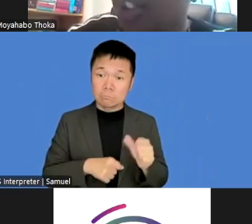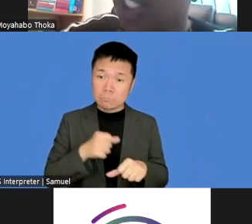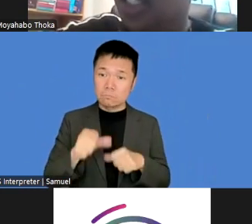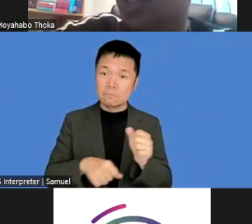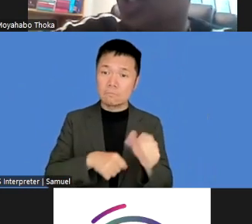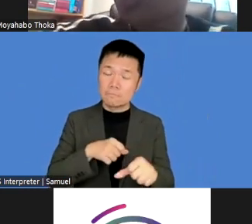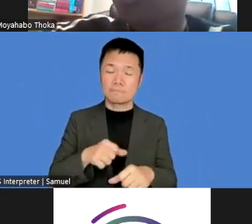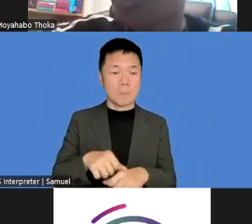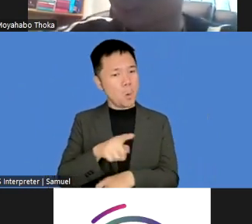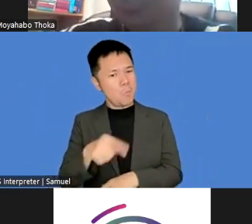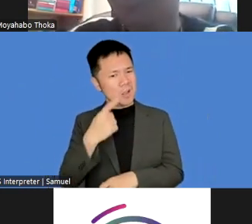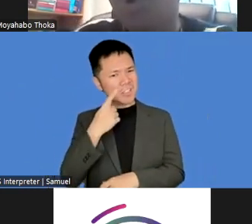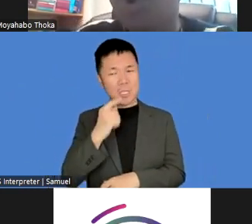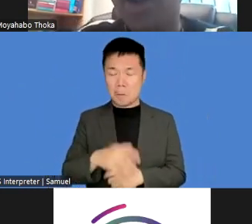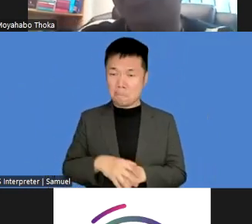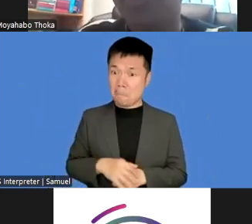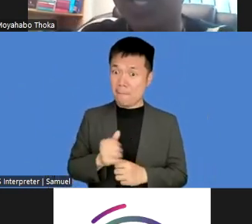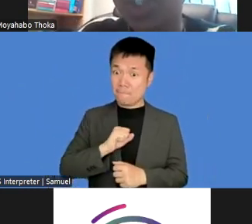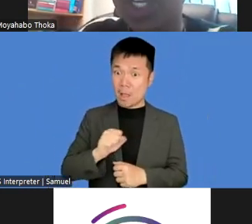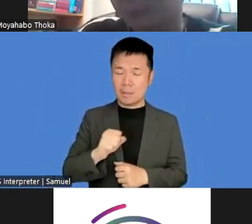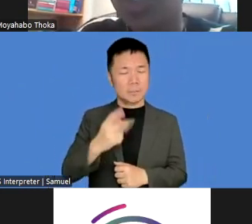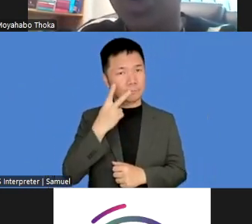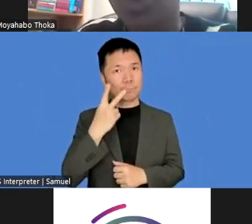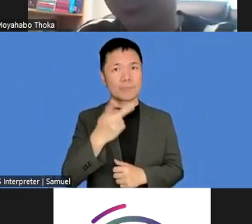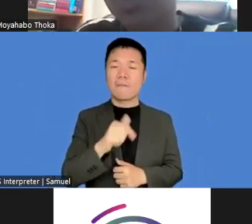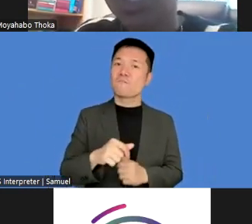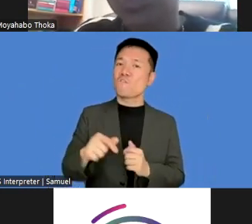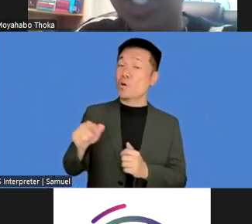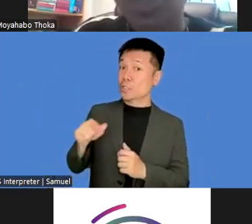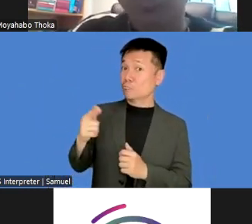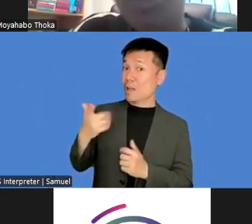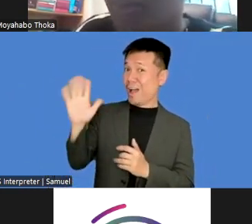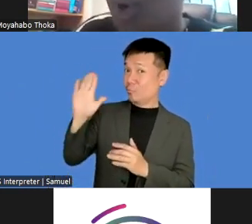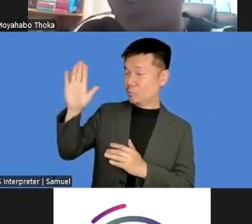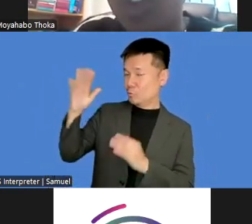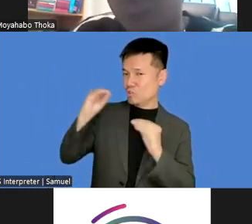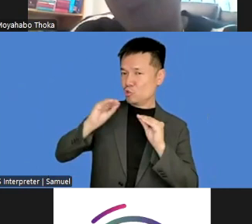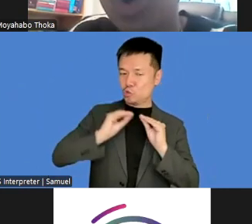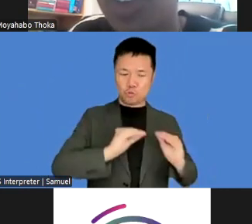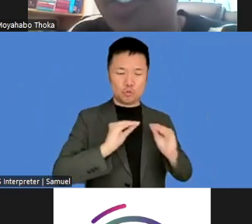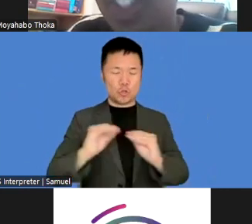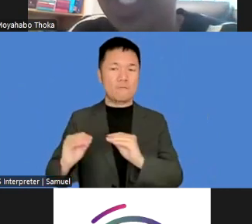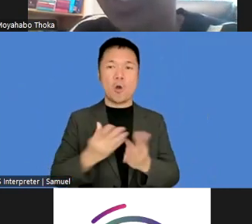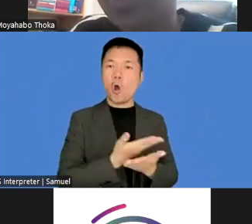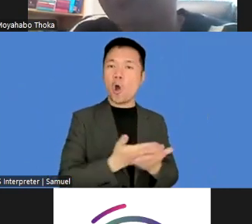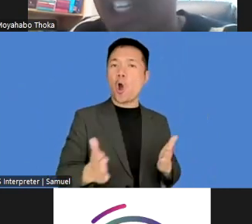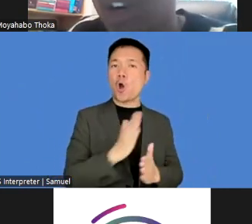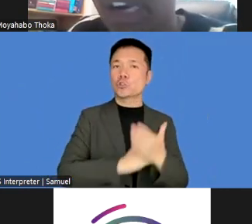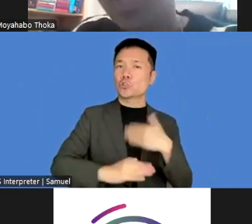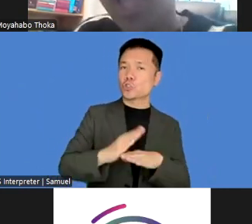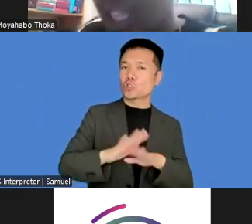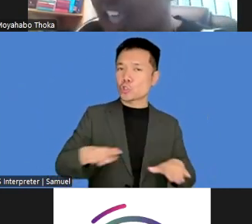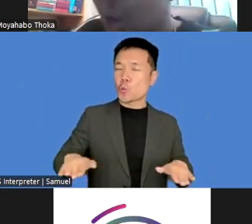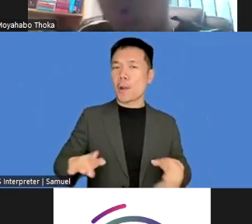certain pushes in terms of provision for education for children with disabilities in general, but also for the provision of infrastructure in